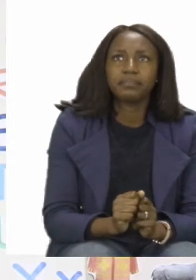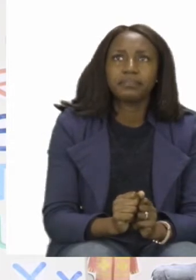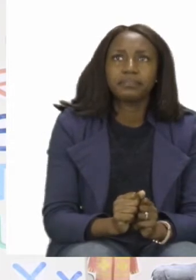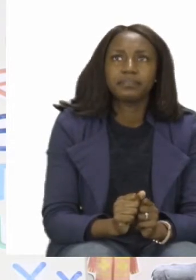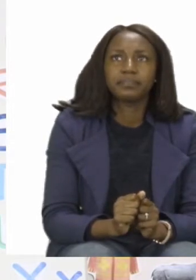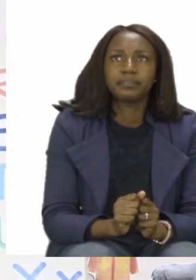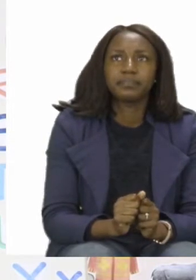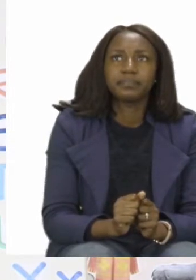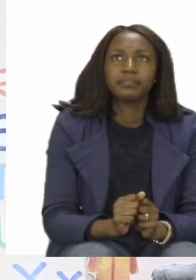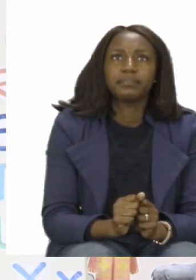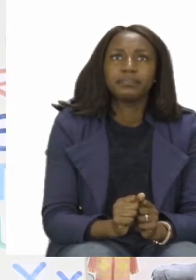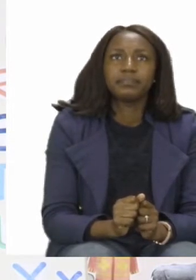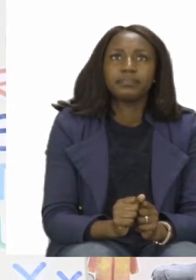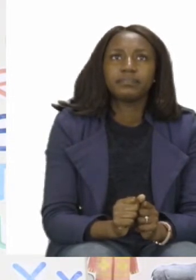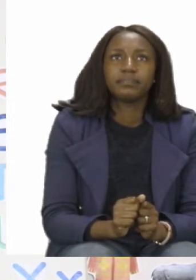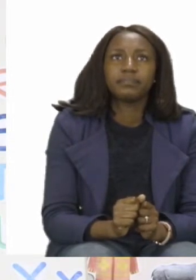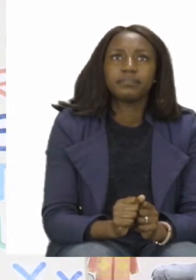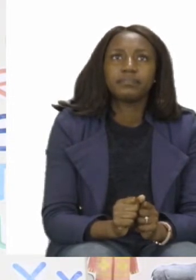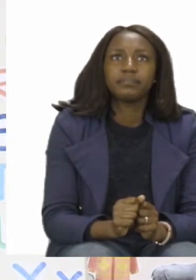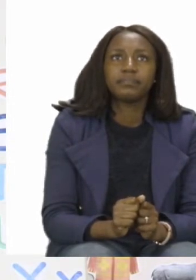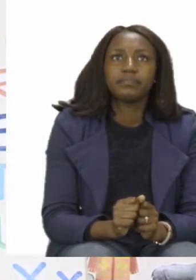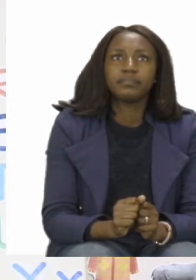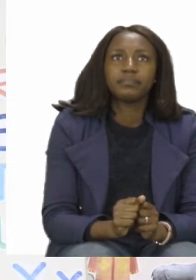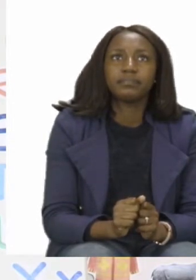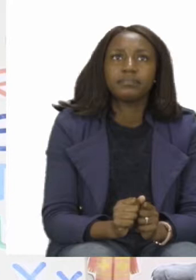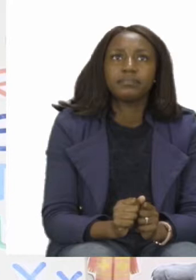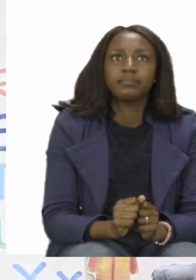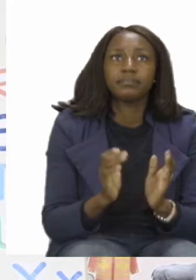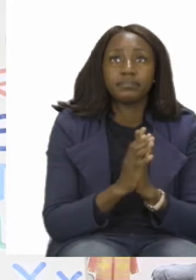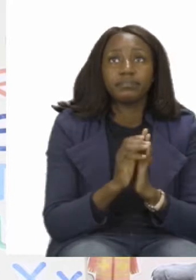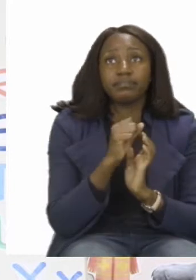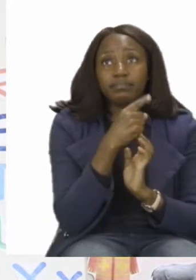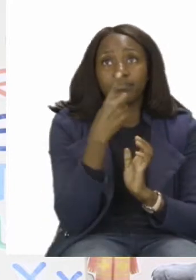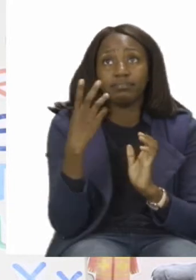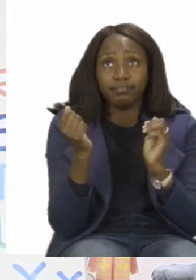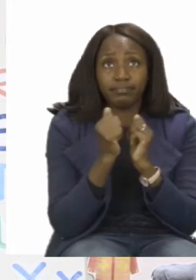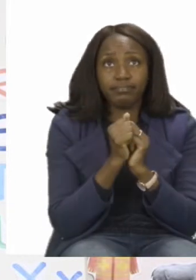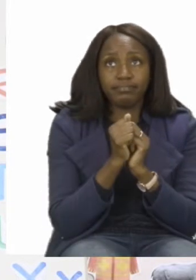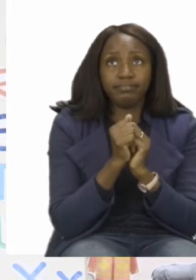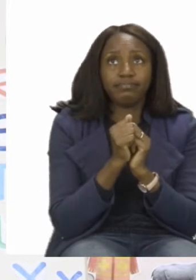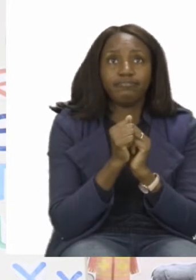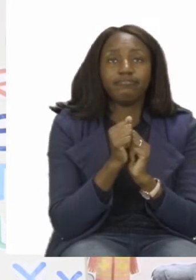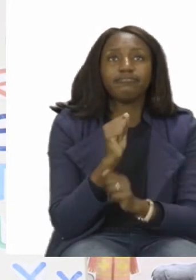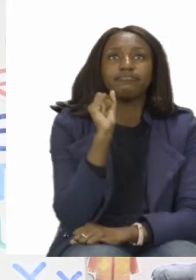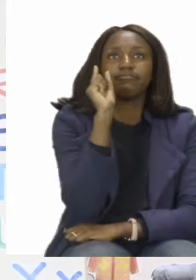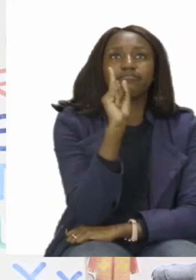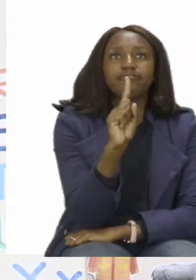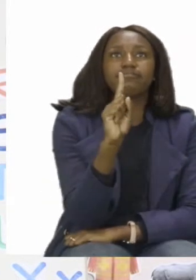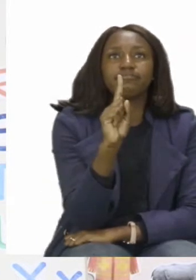get 27. Will you count with me? Great job. Let's